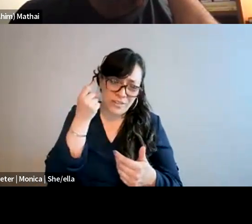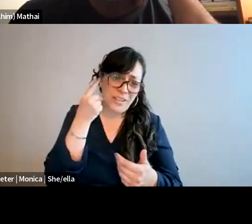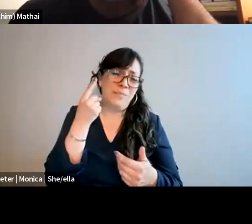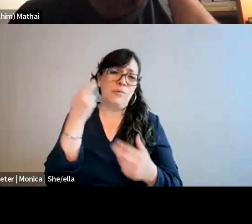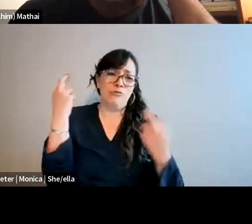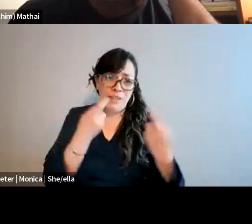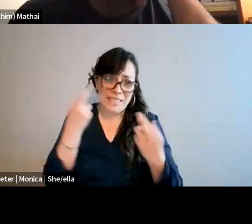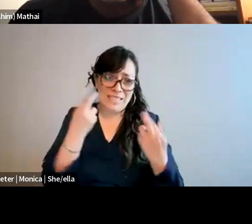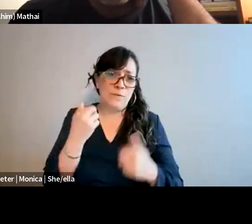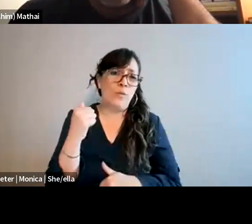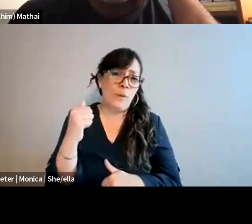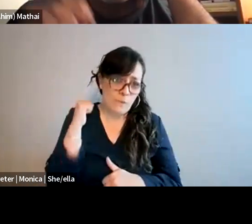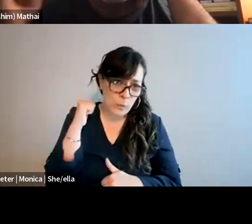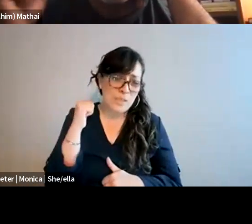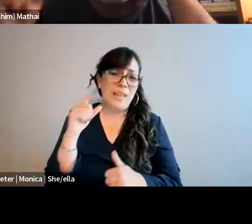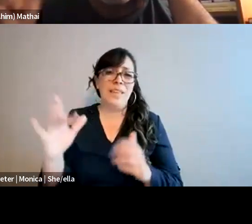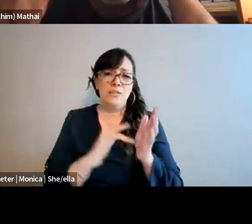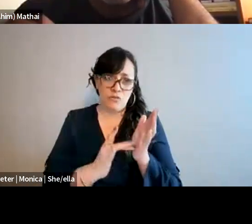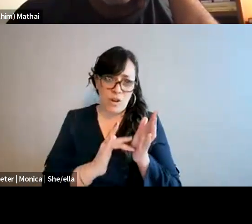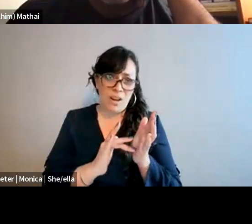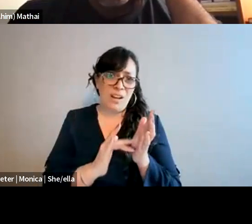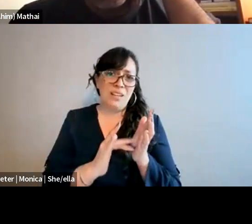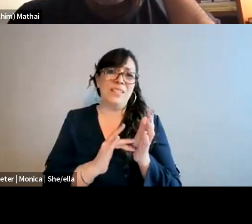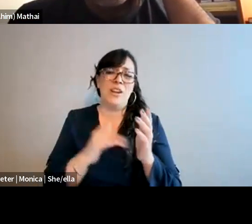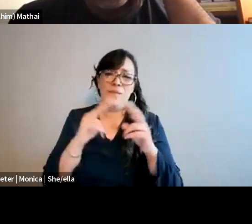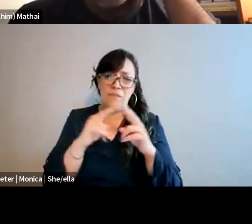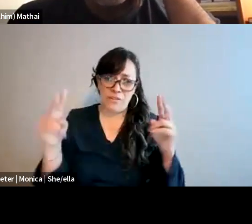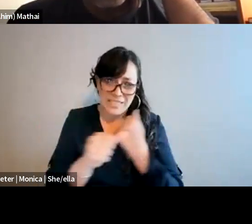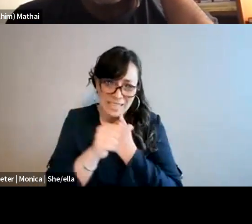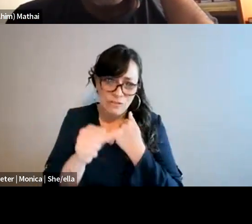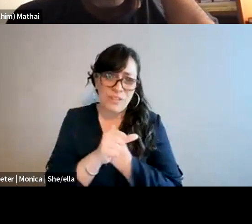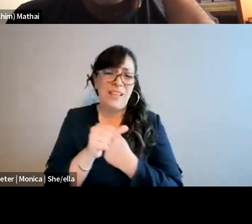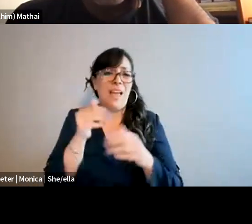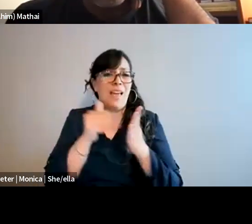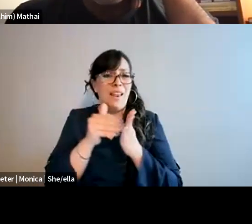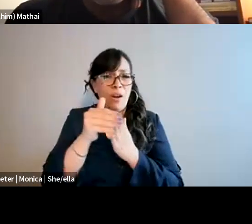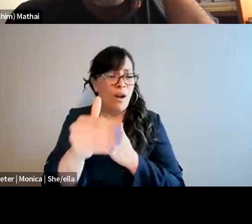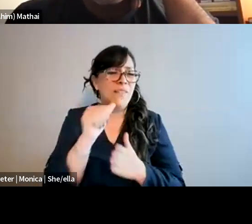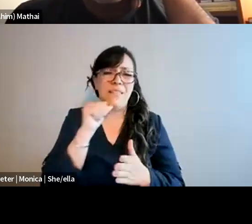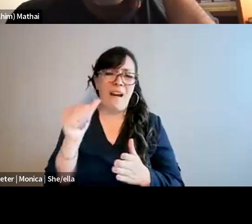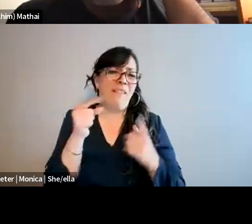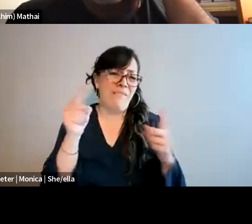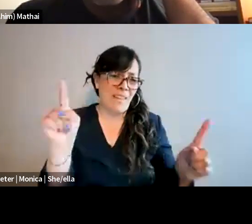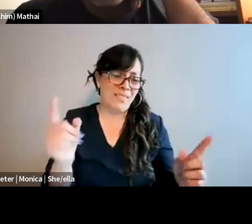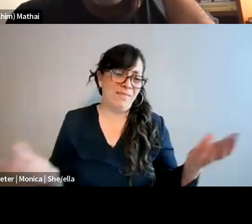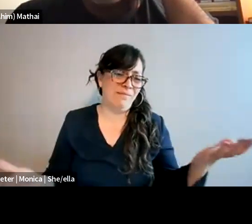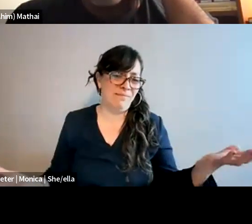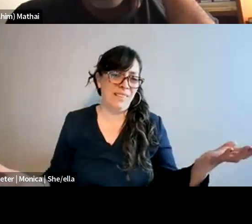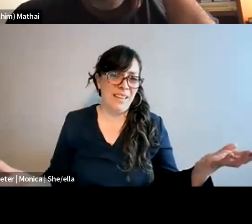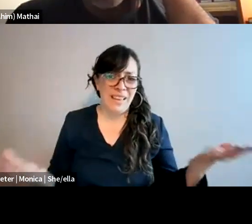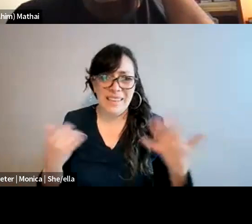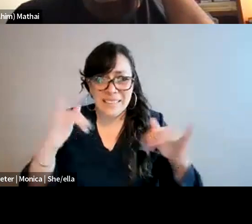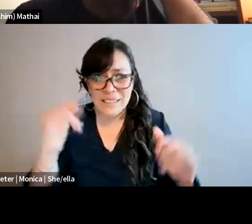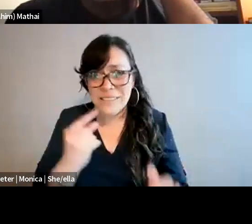for refusing these drugs that are very dangerous and often ineffective. Like that, and they can still